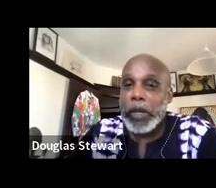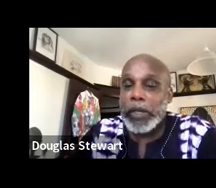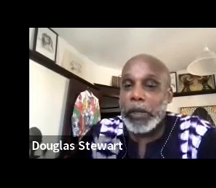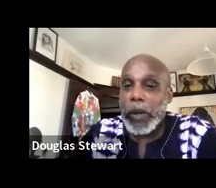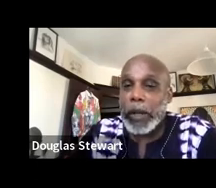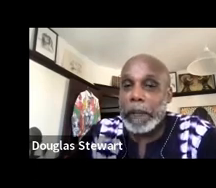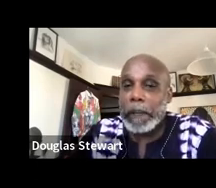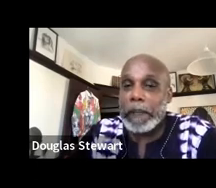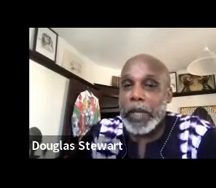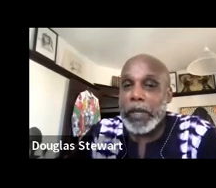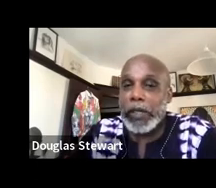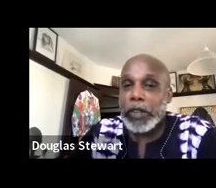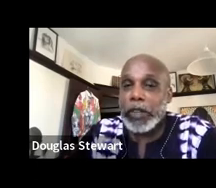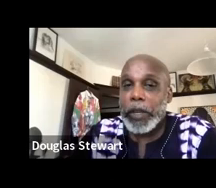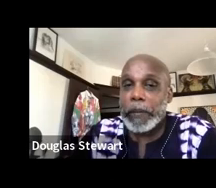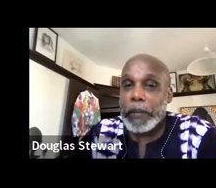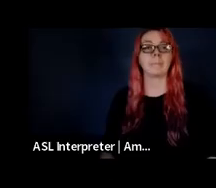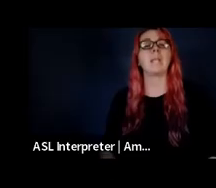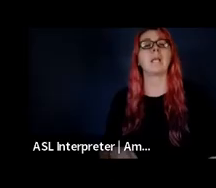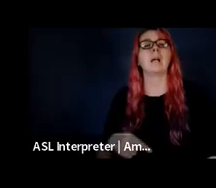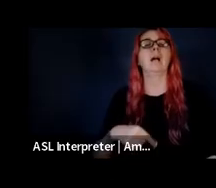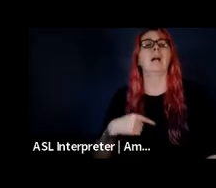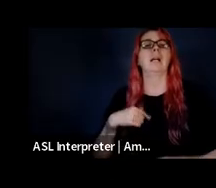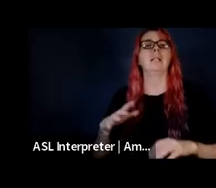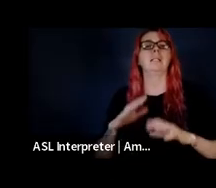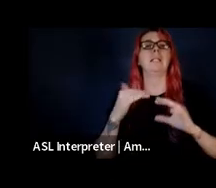Asian communities as well in this country.